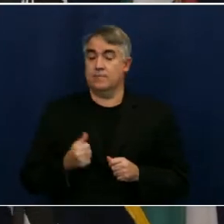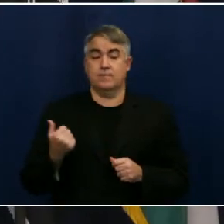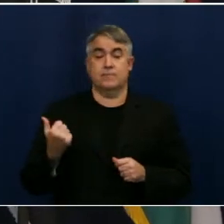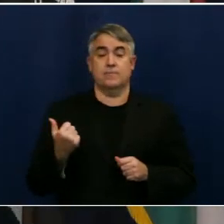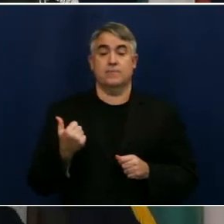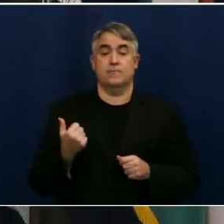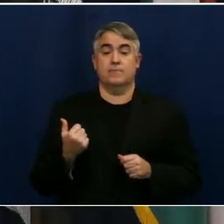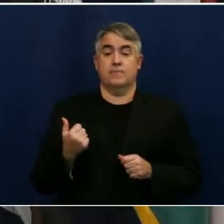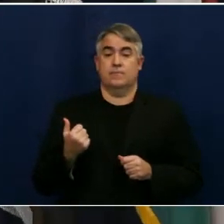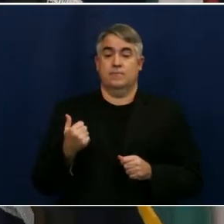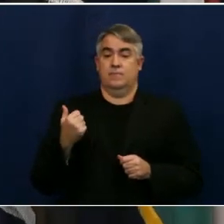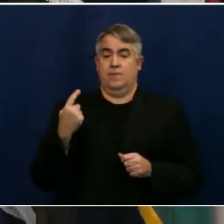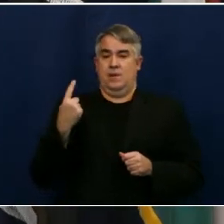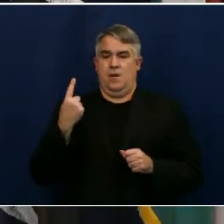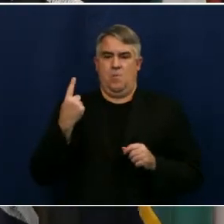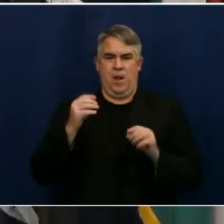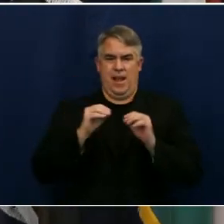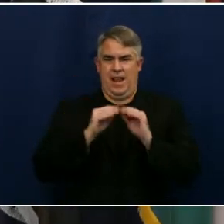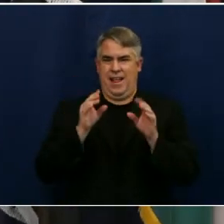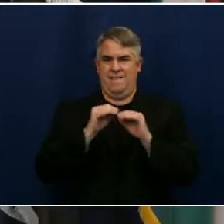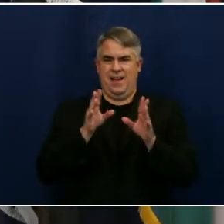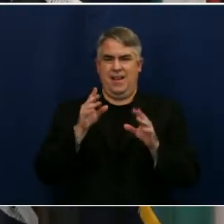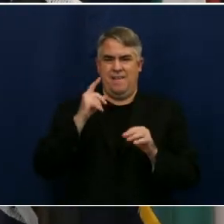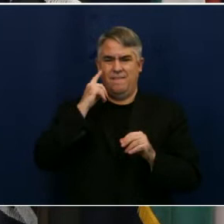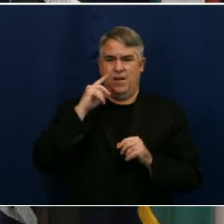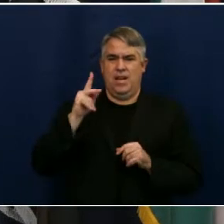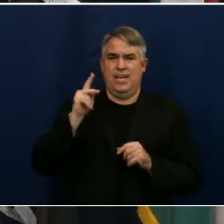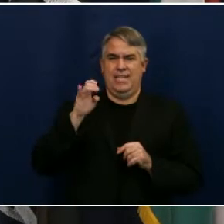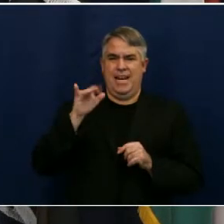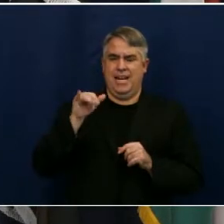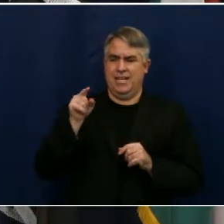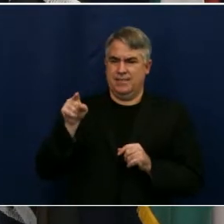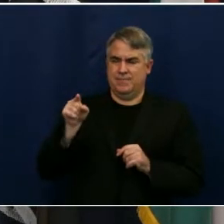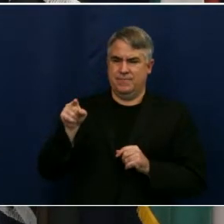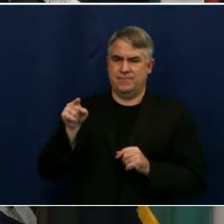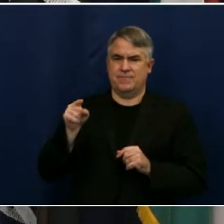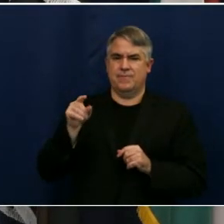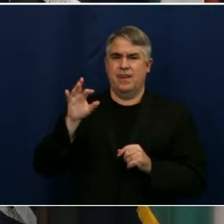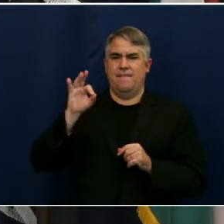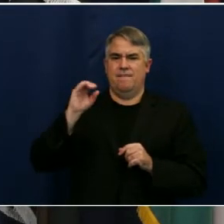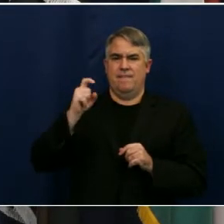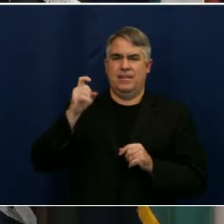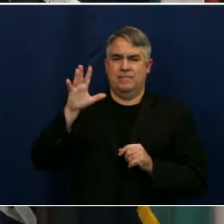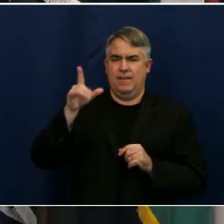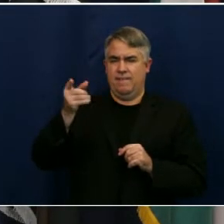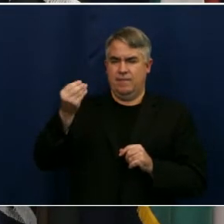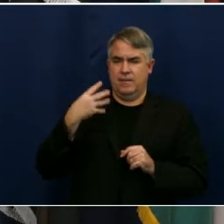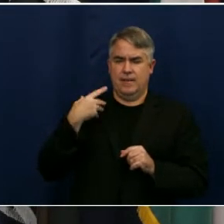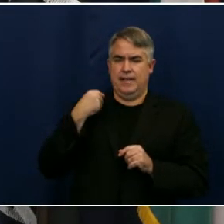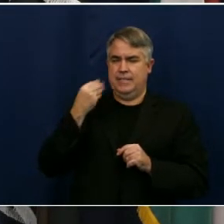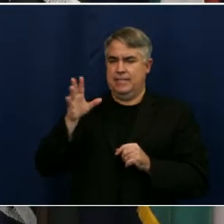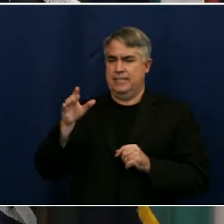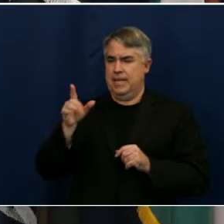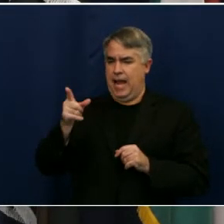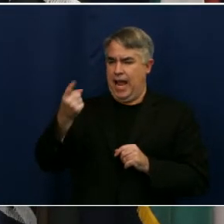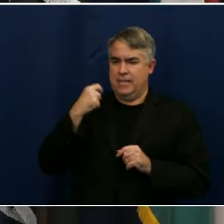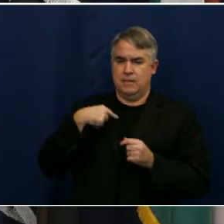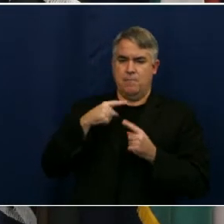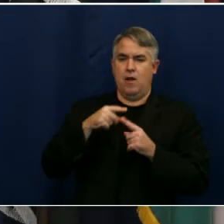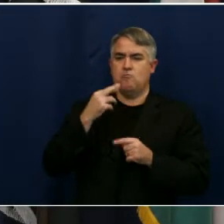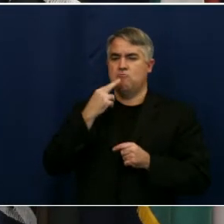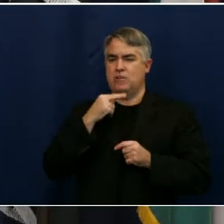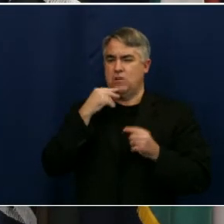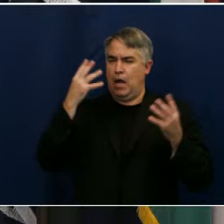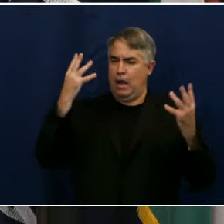One quick clarification for Kelly from Fox 5. I answered your question about occupancy of patrons in outdoor dining, but I